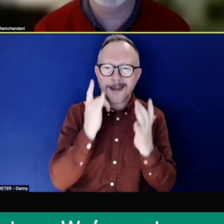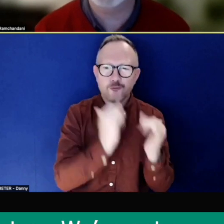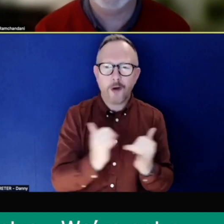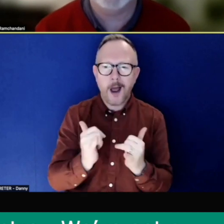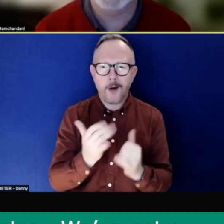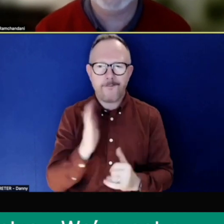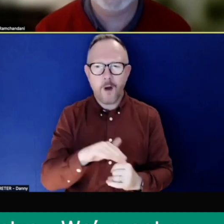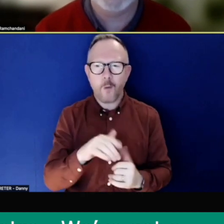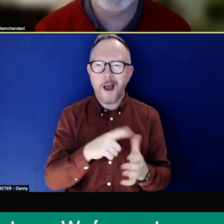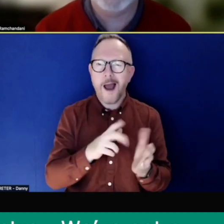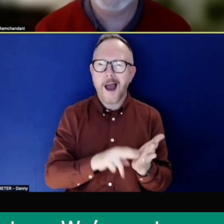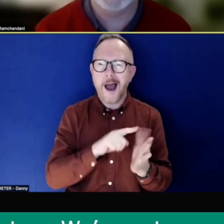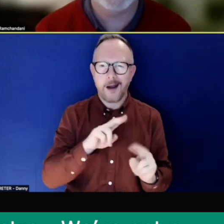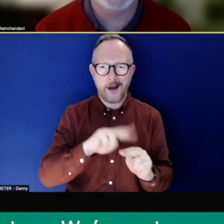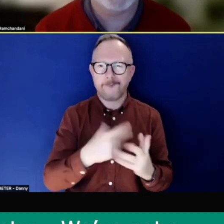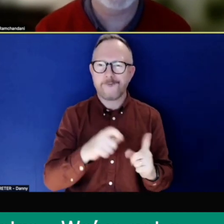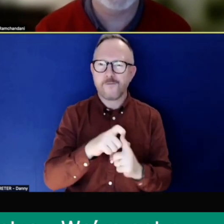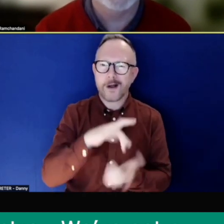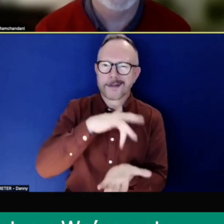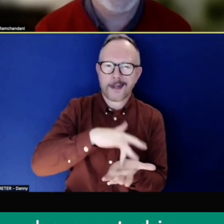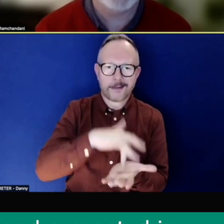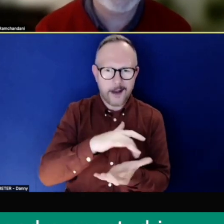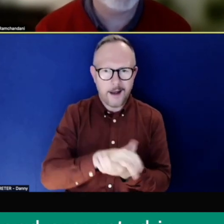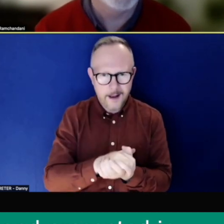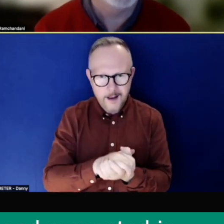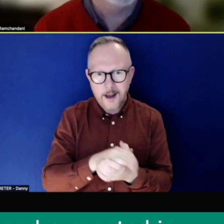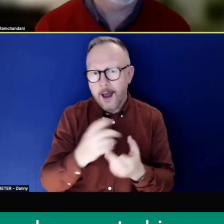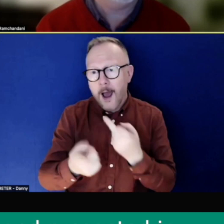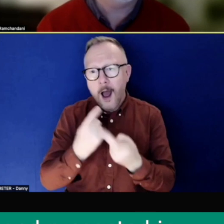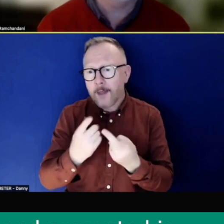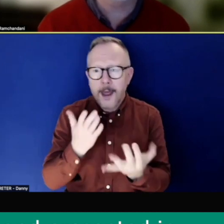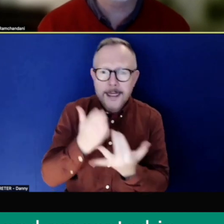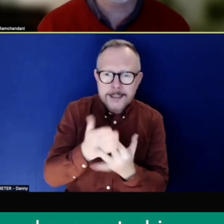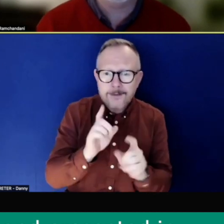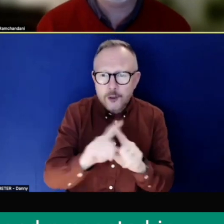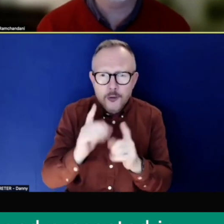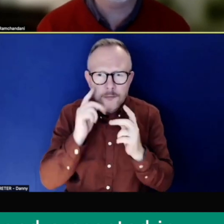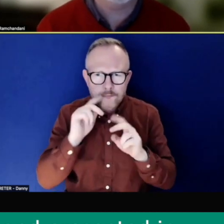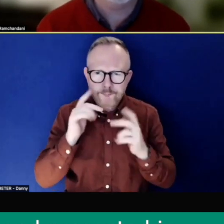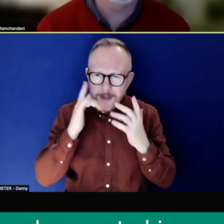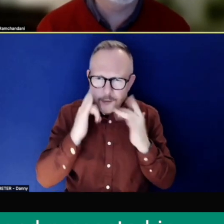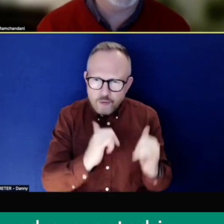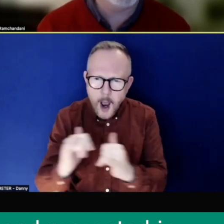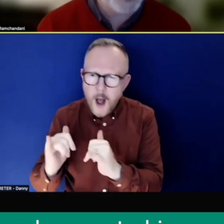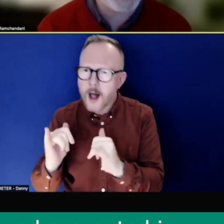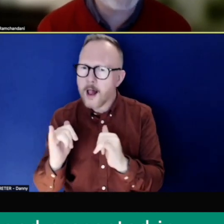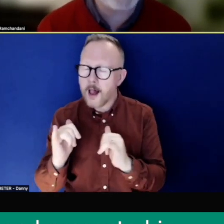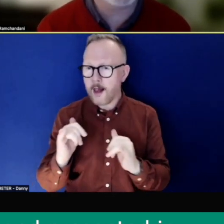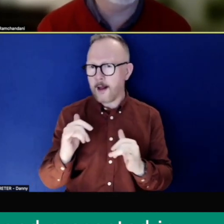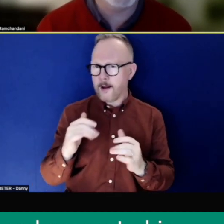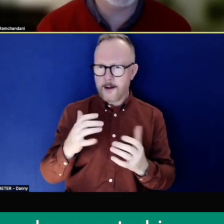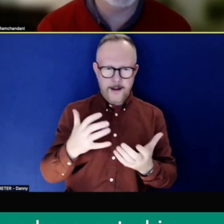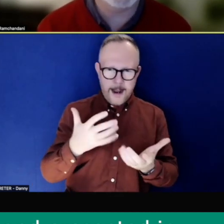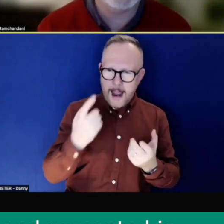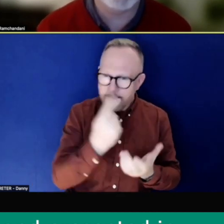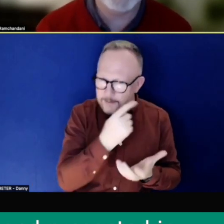other service developments in infancy and early childhood. And we have a lot of this collated and thought about